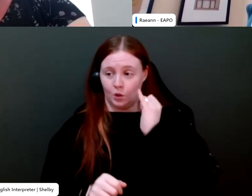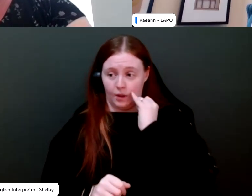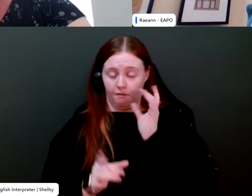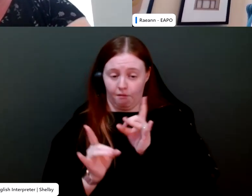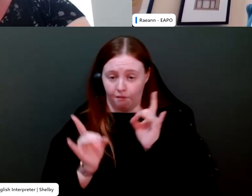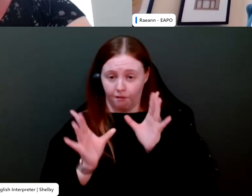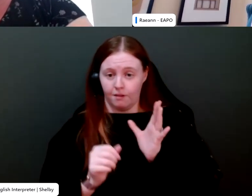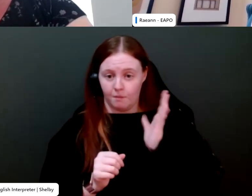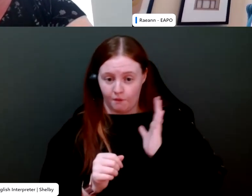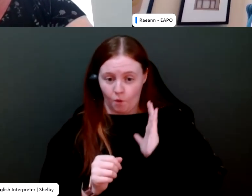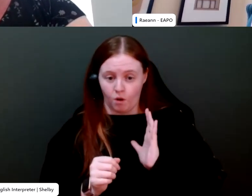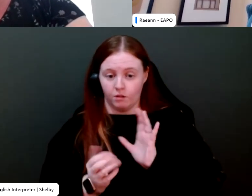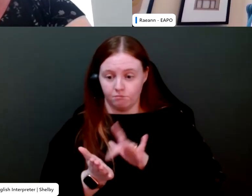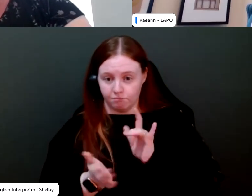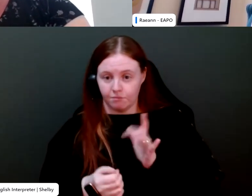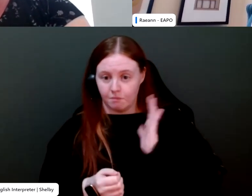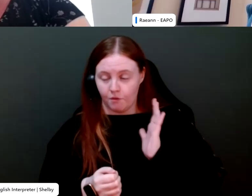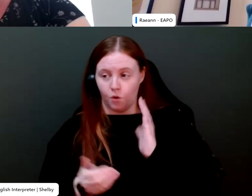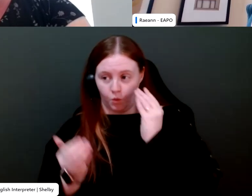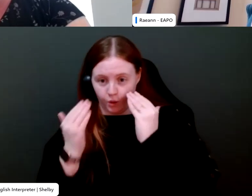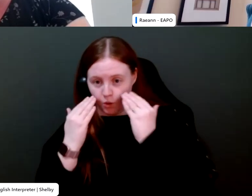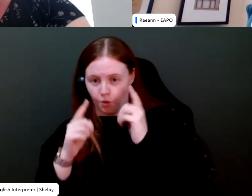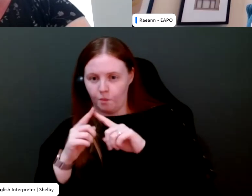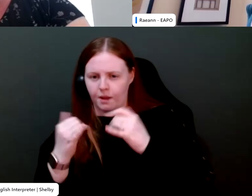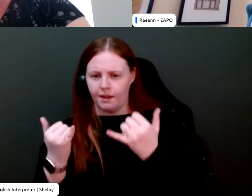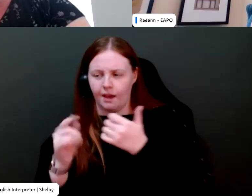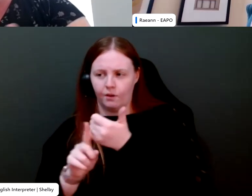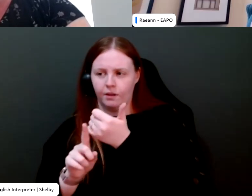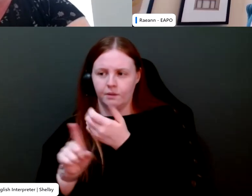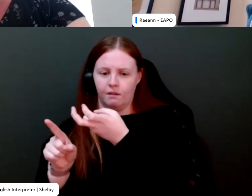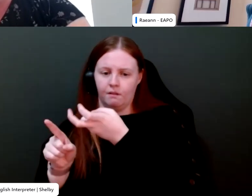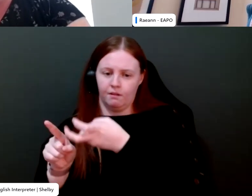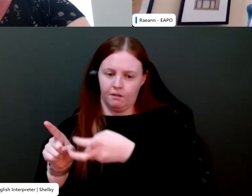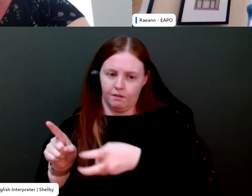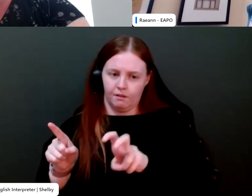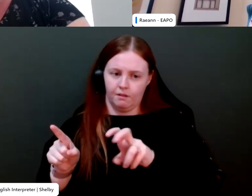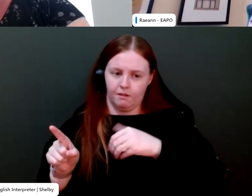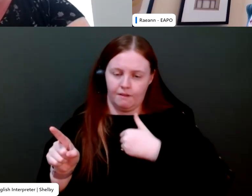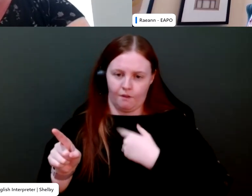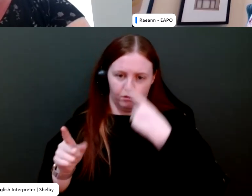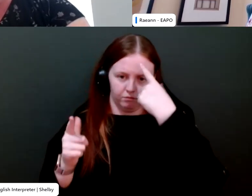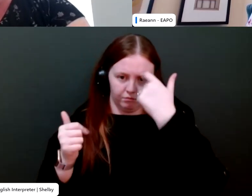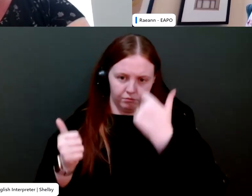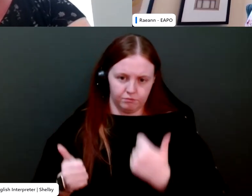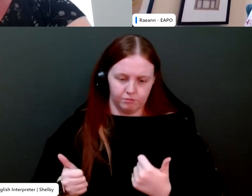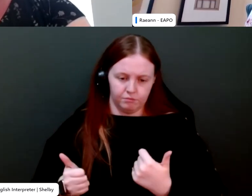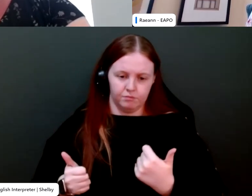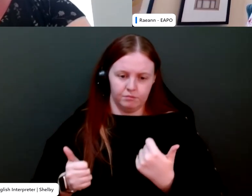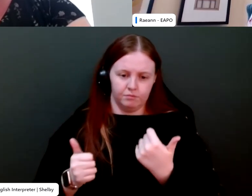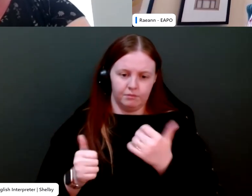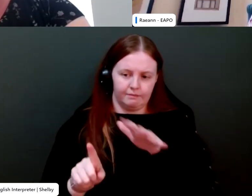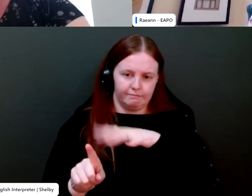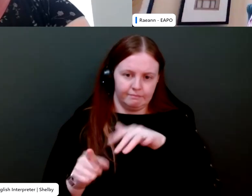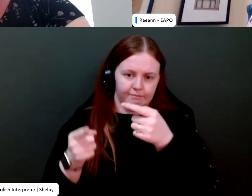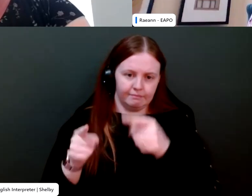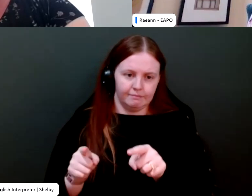before knowingly, but now because he was transitioned to this cognitive, I guess, assessment in Whitby Shores,